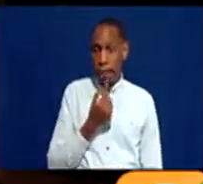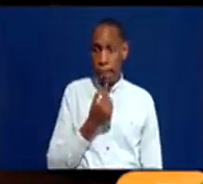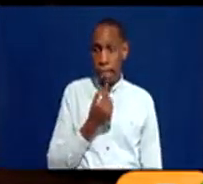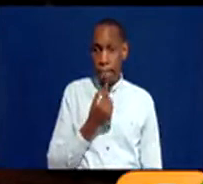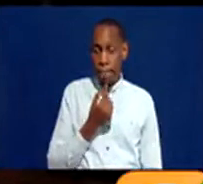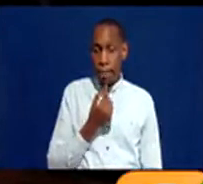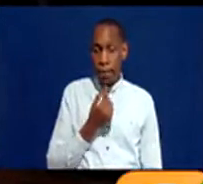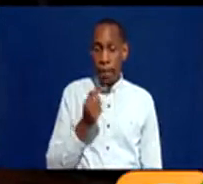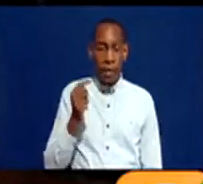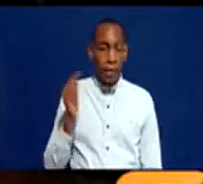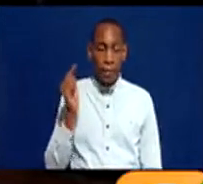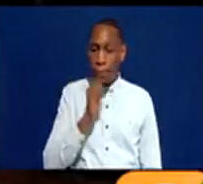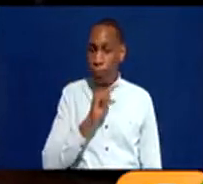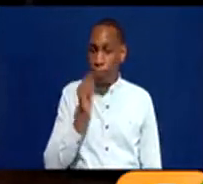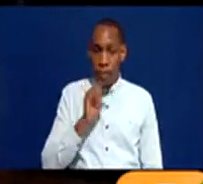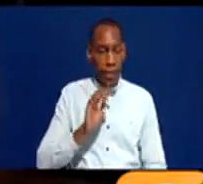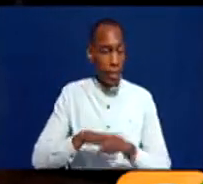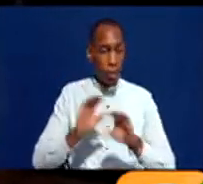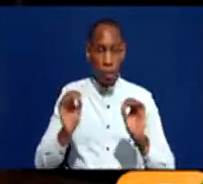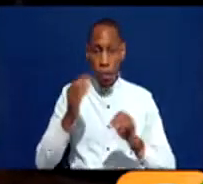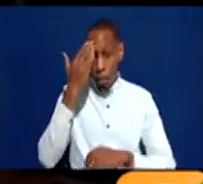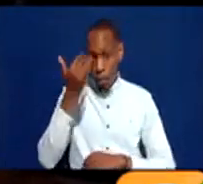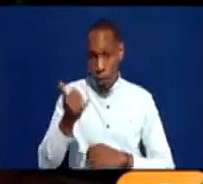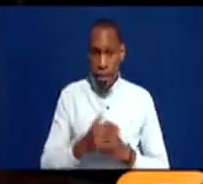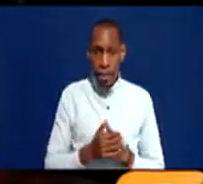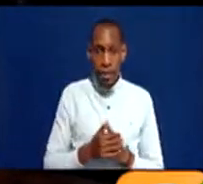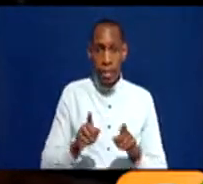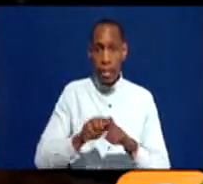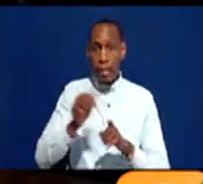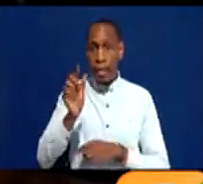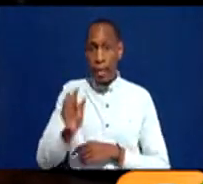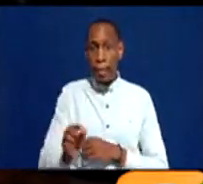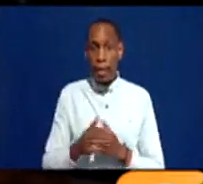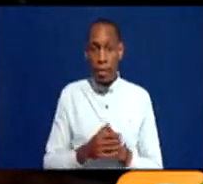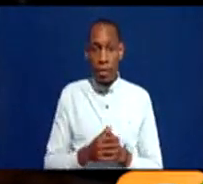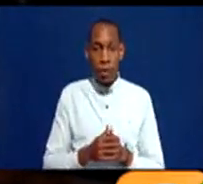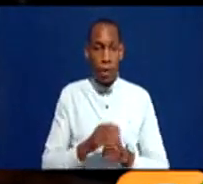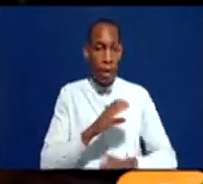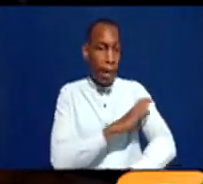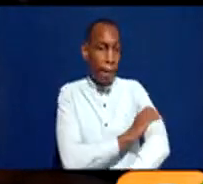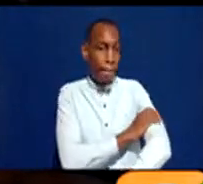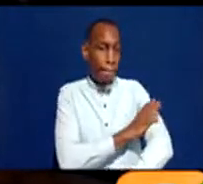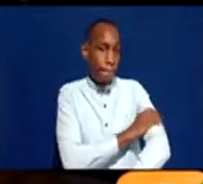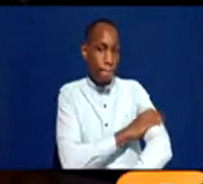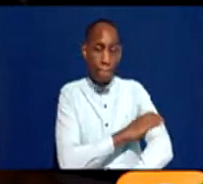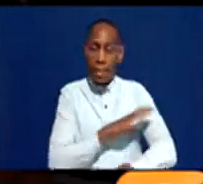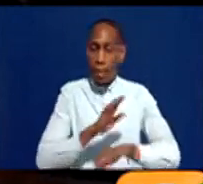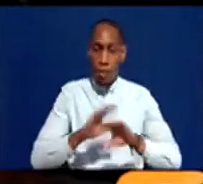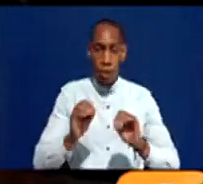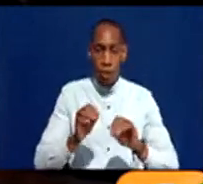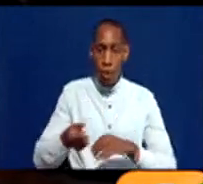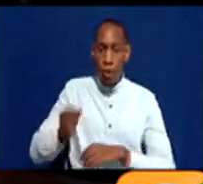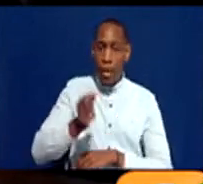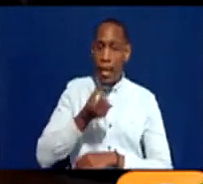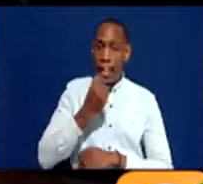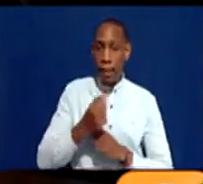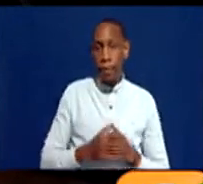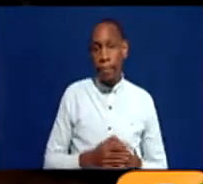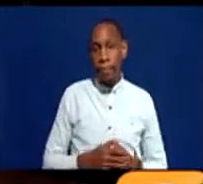ni mbaya. Si mzuri. Juu ama watu hawa wanakuoga na pressure, si mzuri kuwawekea.